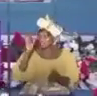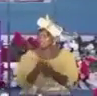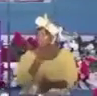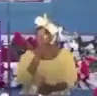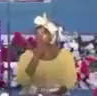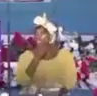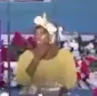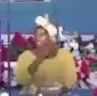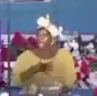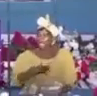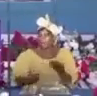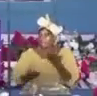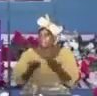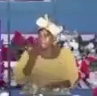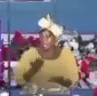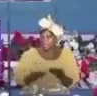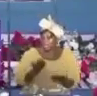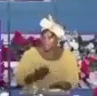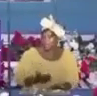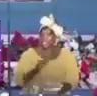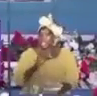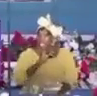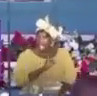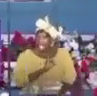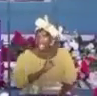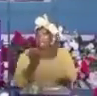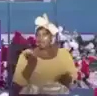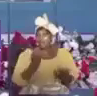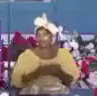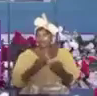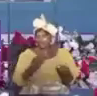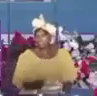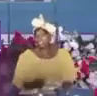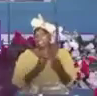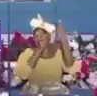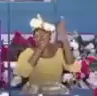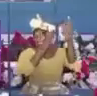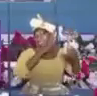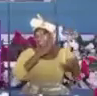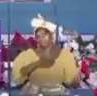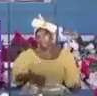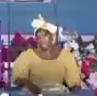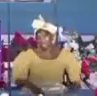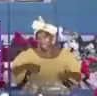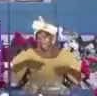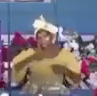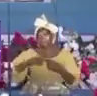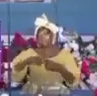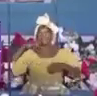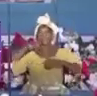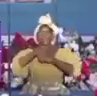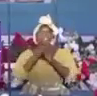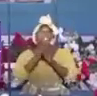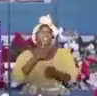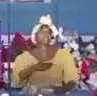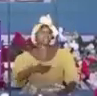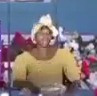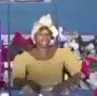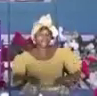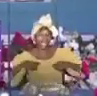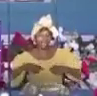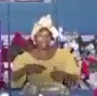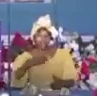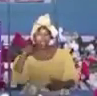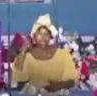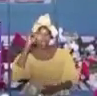And perhaps someone is saying, I need to rededicate my life to make my ways right with Jesus. I begin to